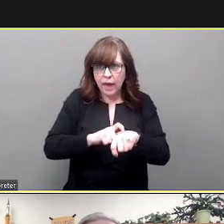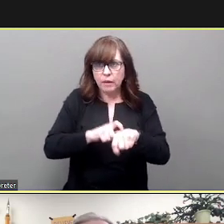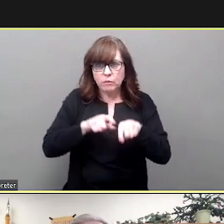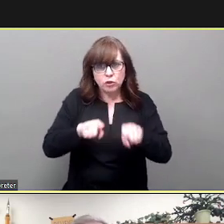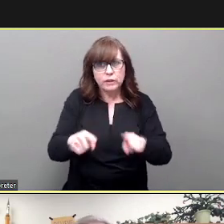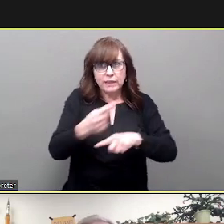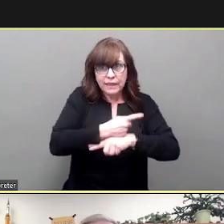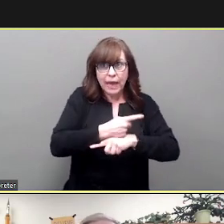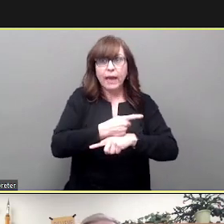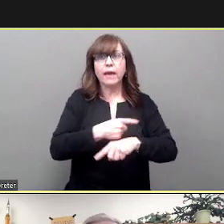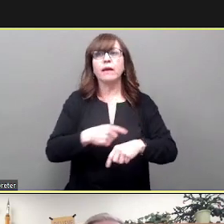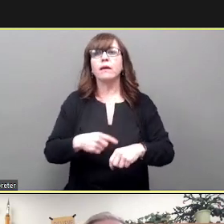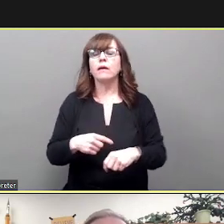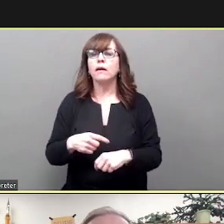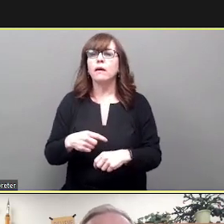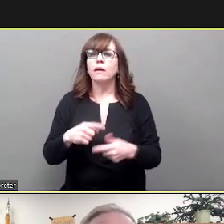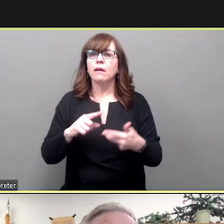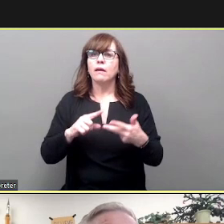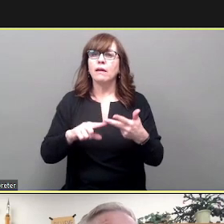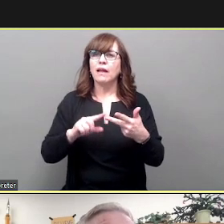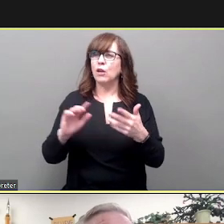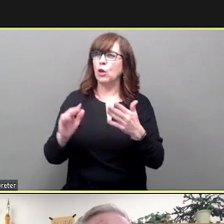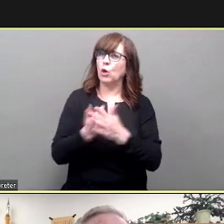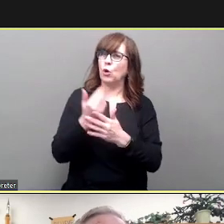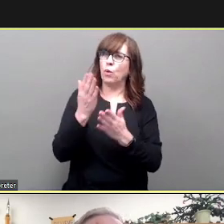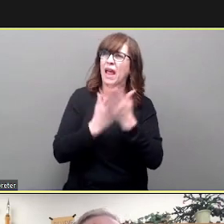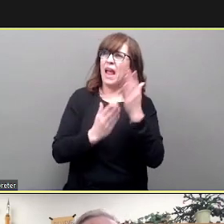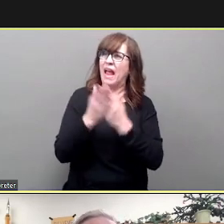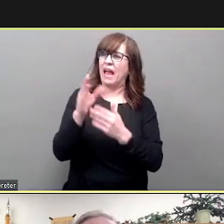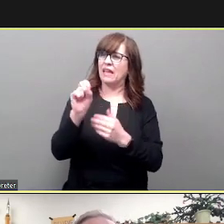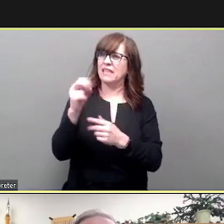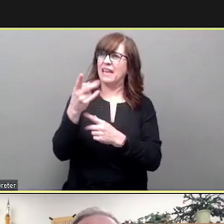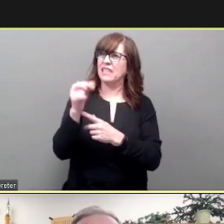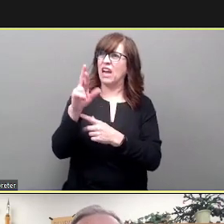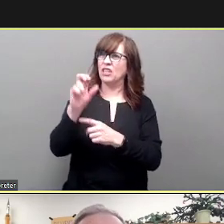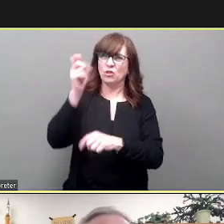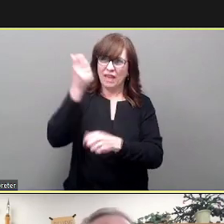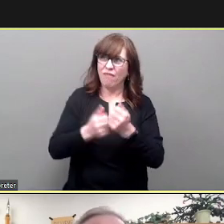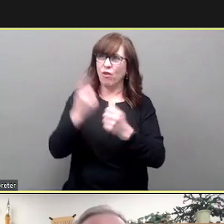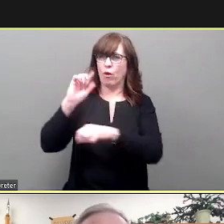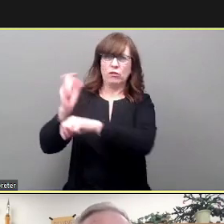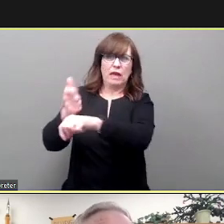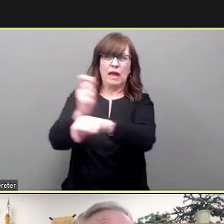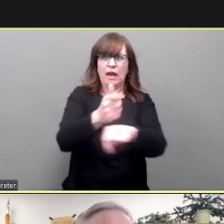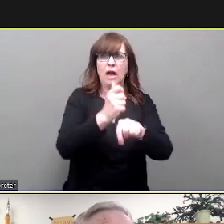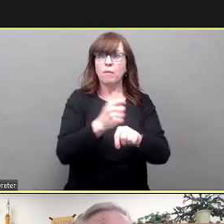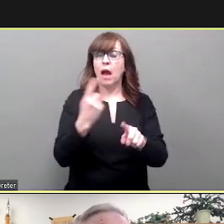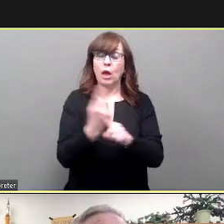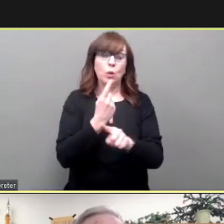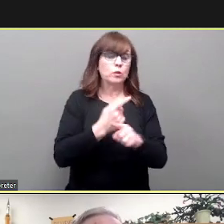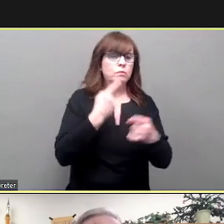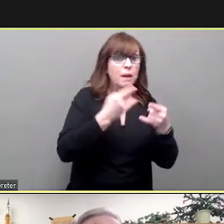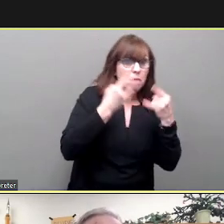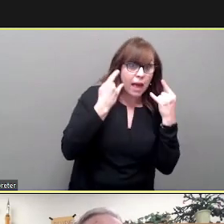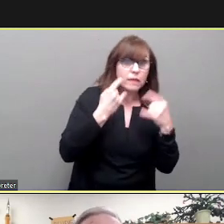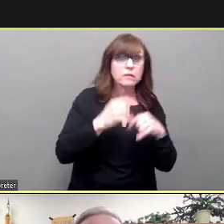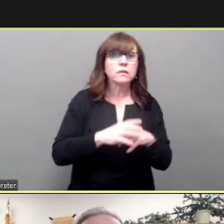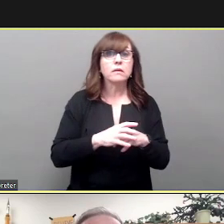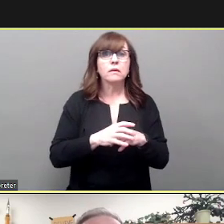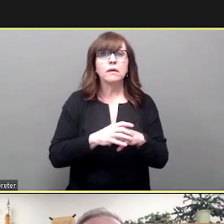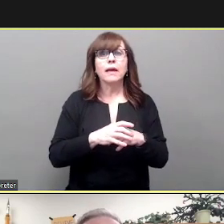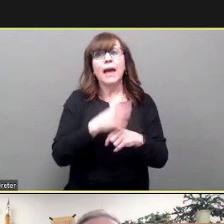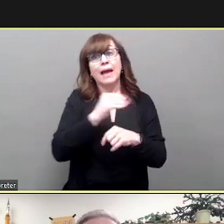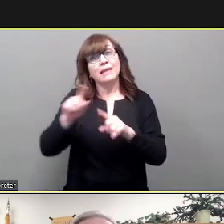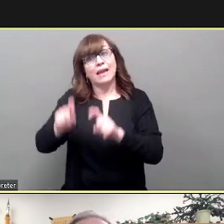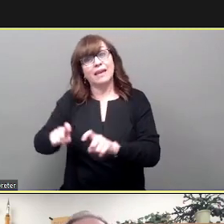have that, hand sanitizer virtually everywhere. I wear my mask. I already told you what I'm doing with that. And then getting